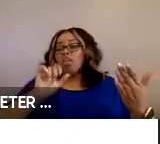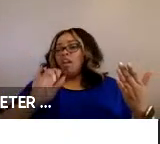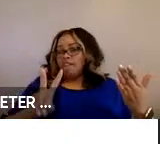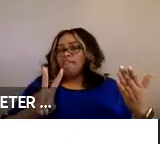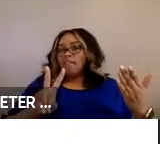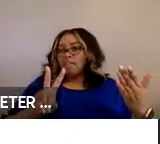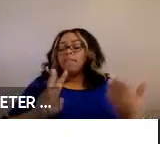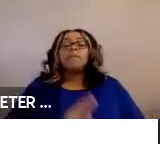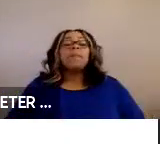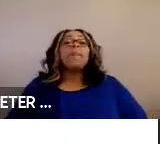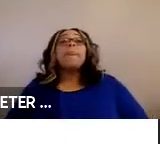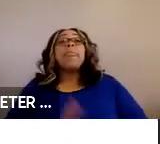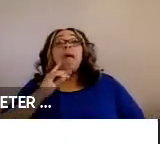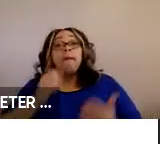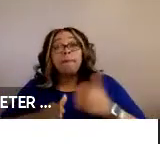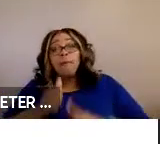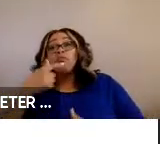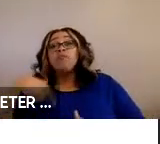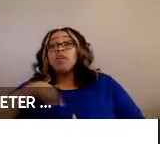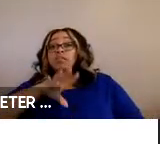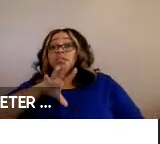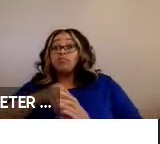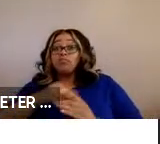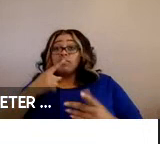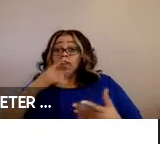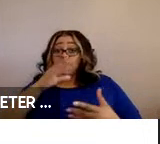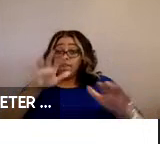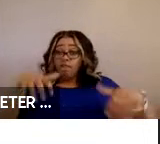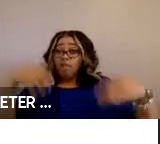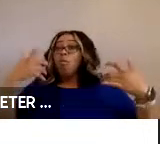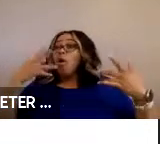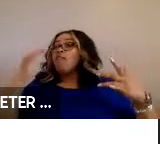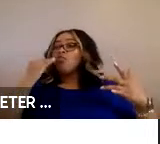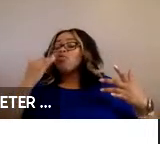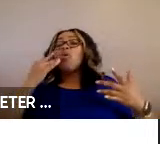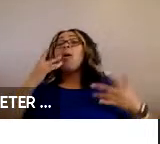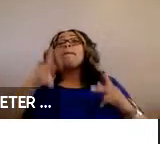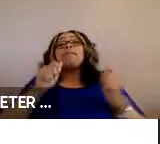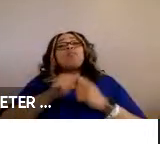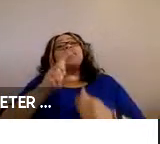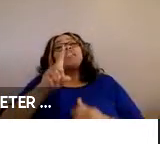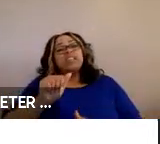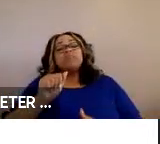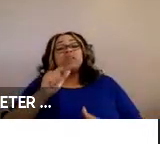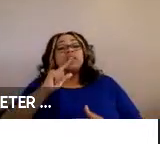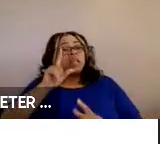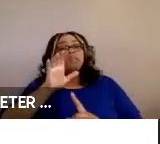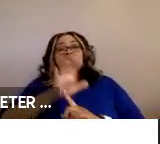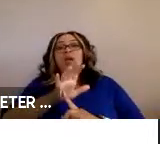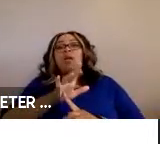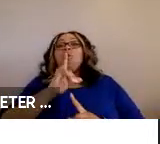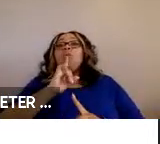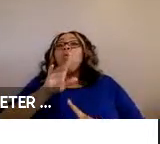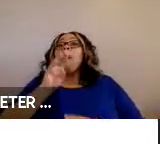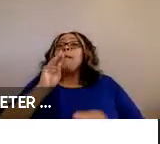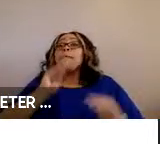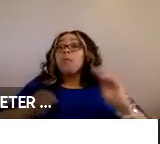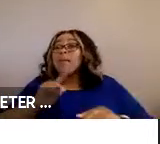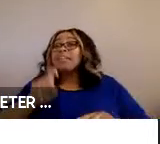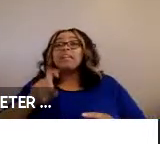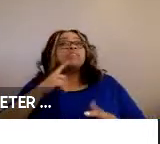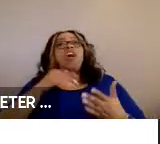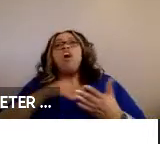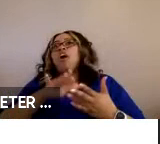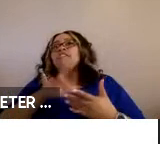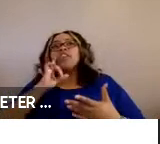vehicles. And most of us participating in today's forum are aware people with disabilities are a population whose mobility needs are too